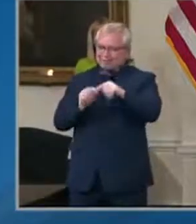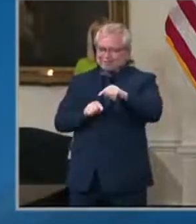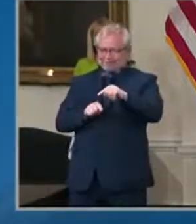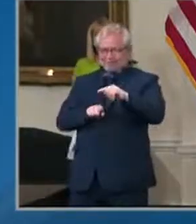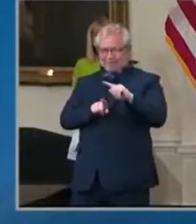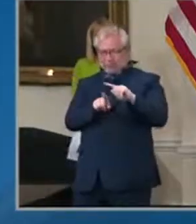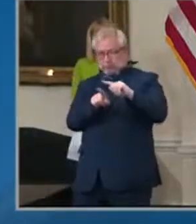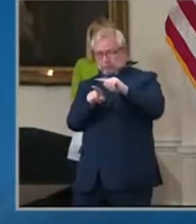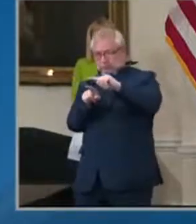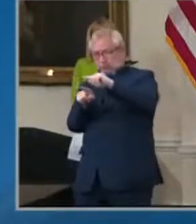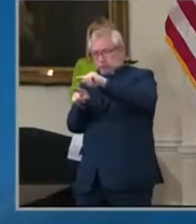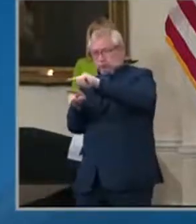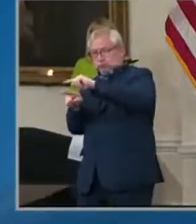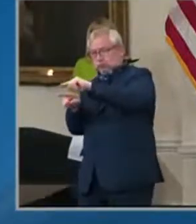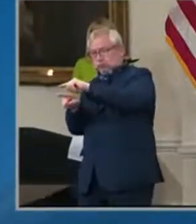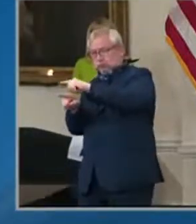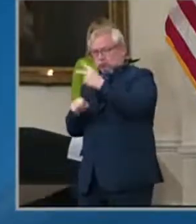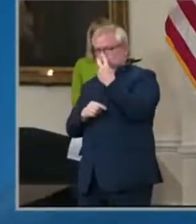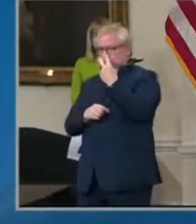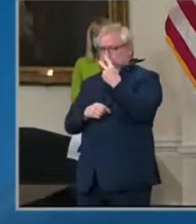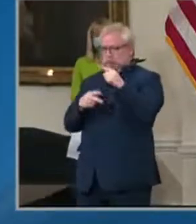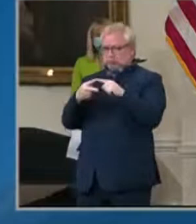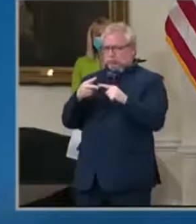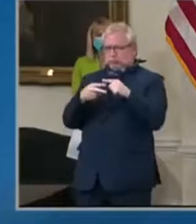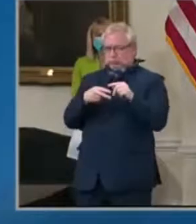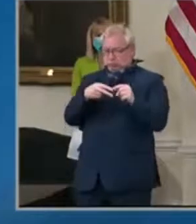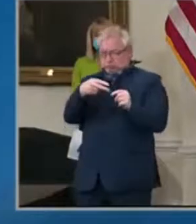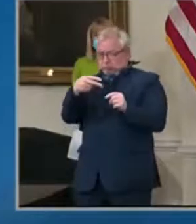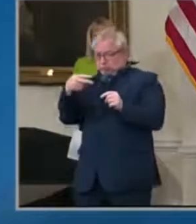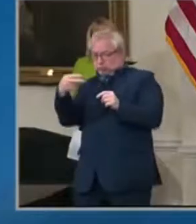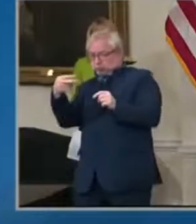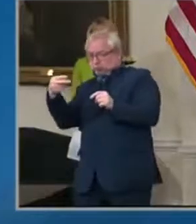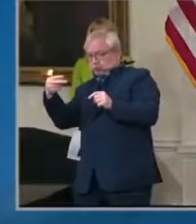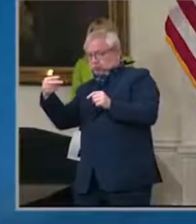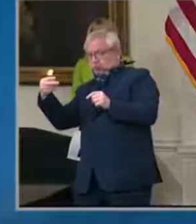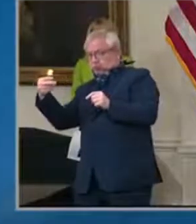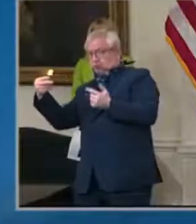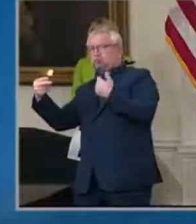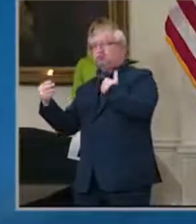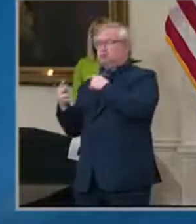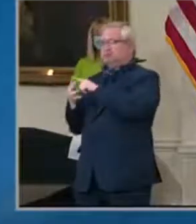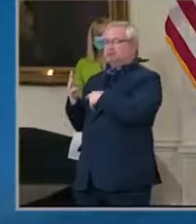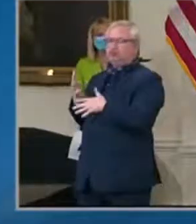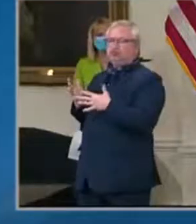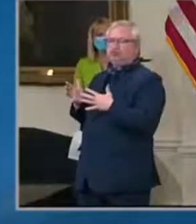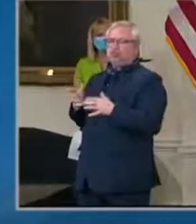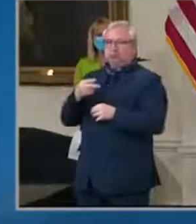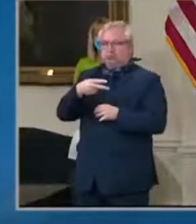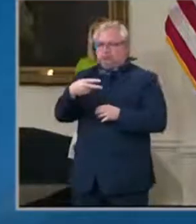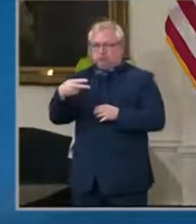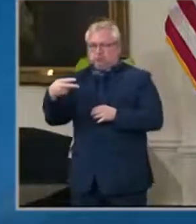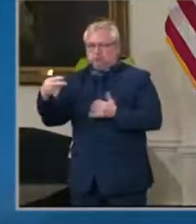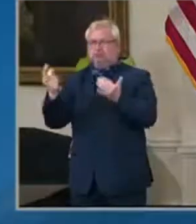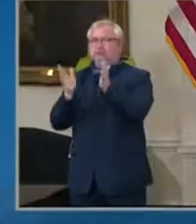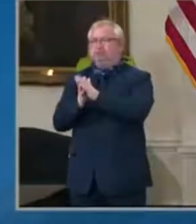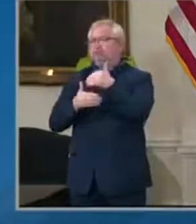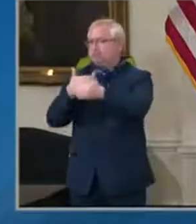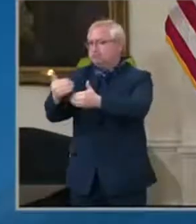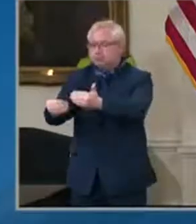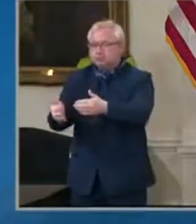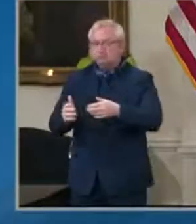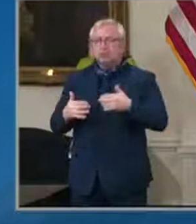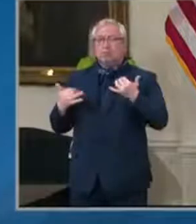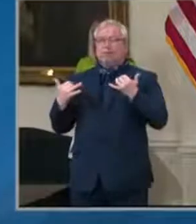the critical metrics. I'm optimistic that if Marylanders continue staying